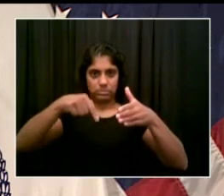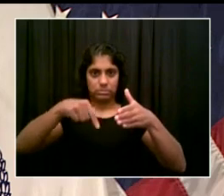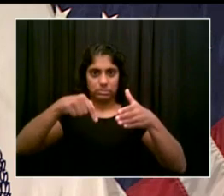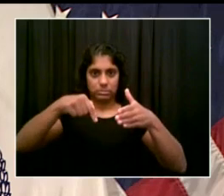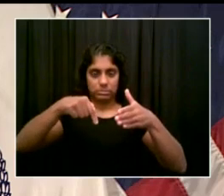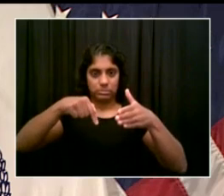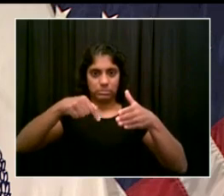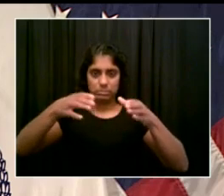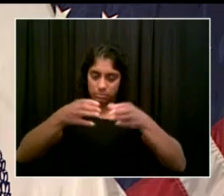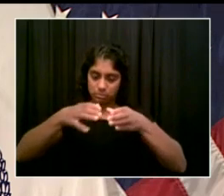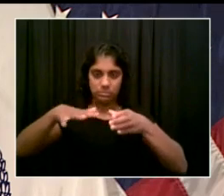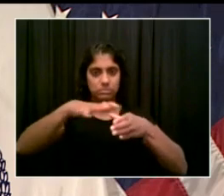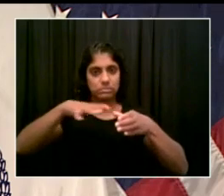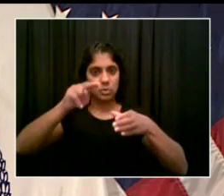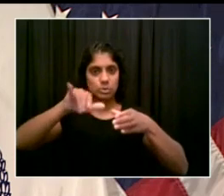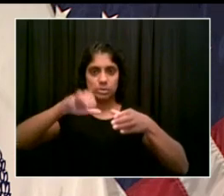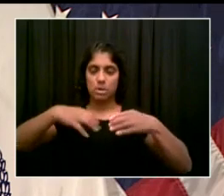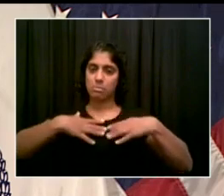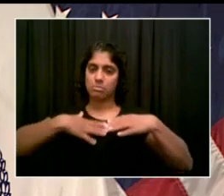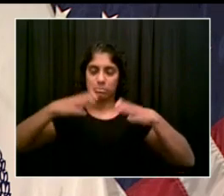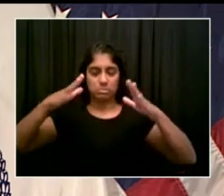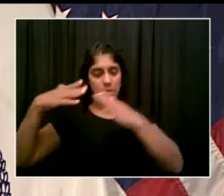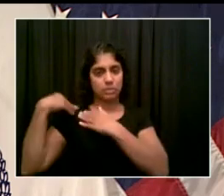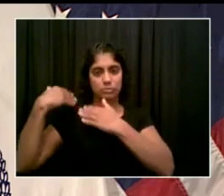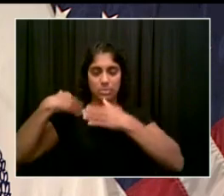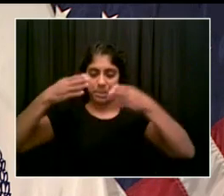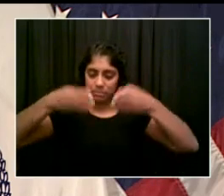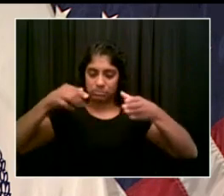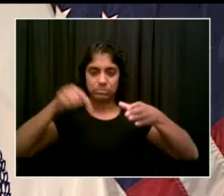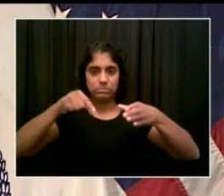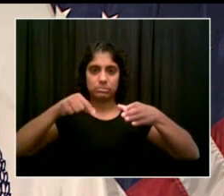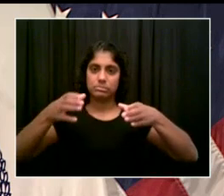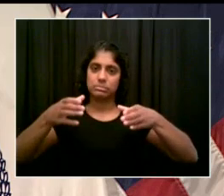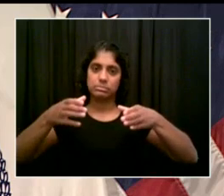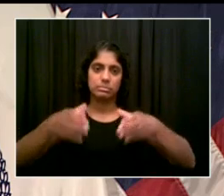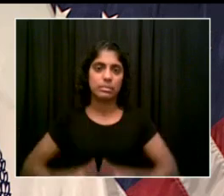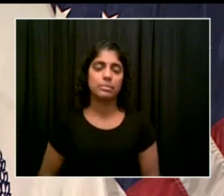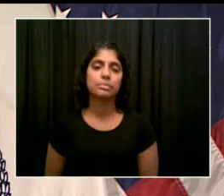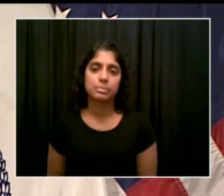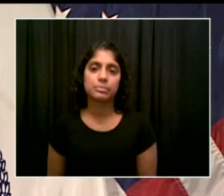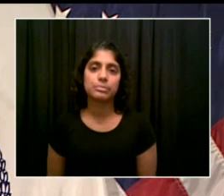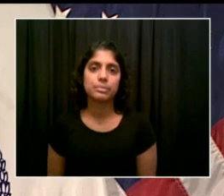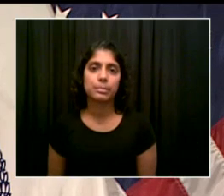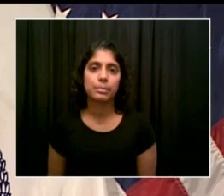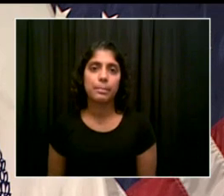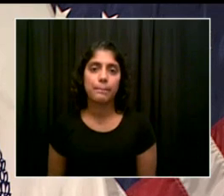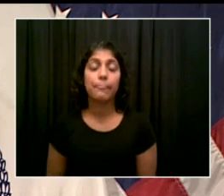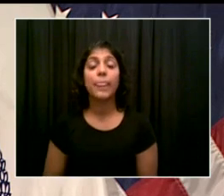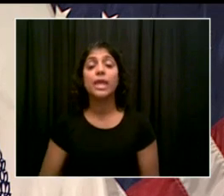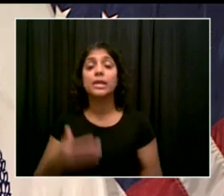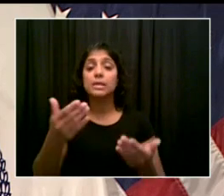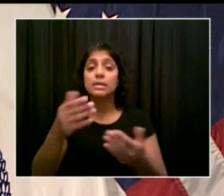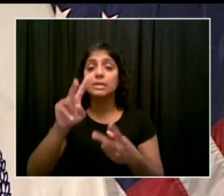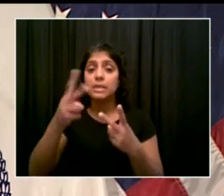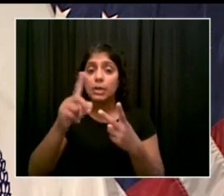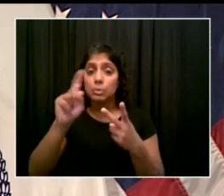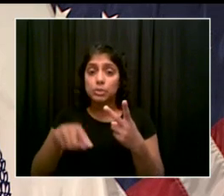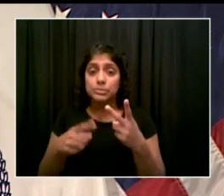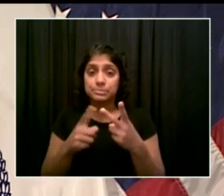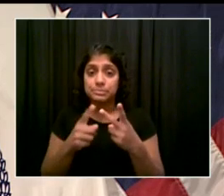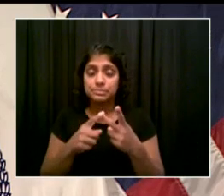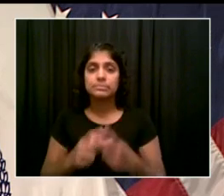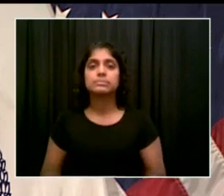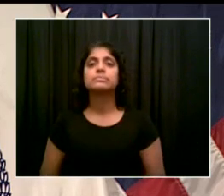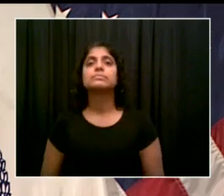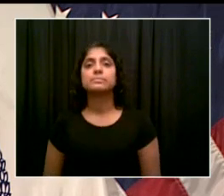Thank you. This is unrelated. What is your response to the Transportation Alternatives report that says, according to the city's stats, that a record 124 people died in